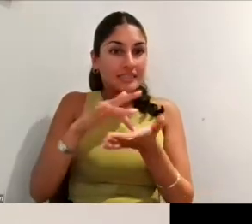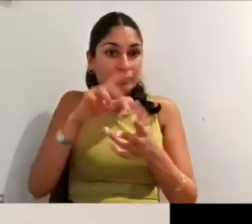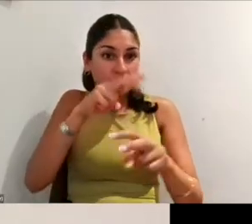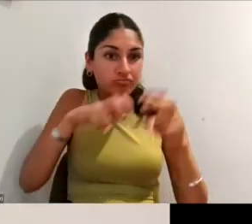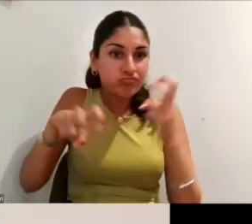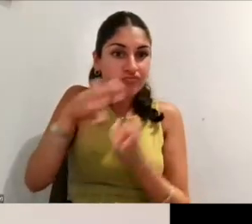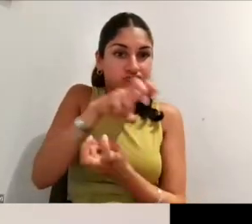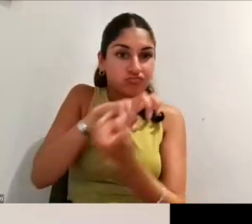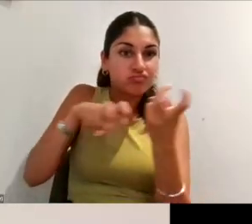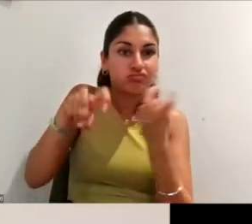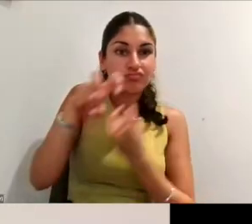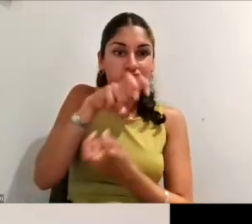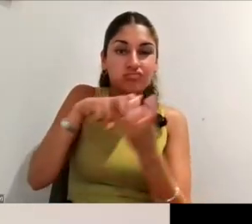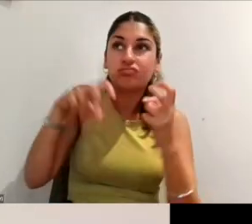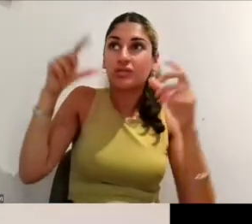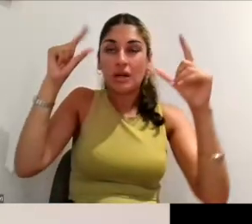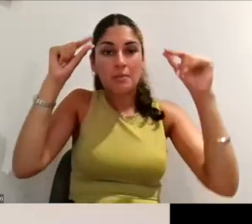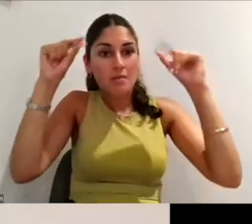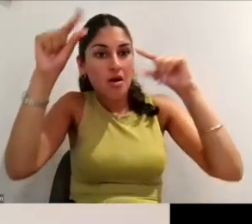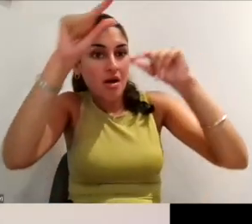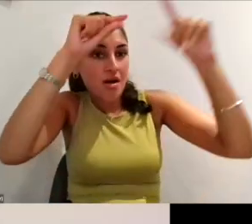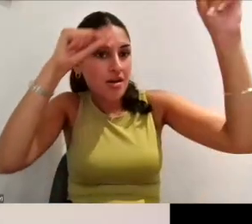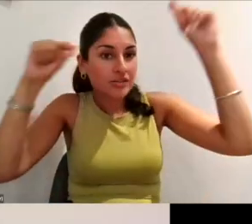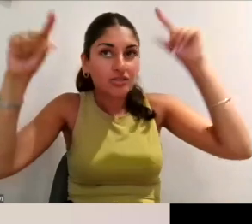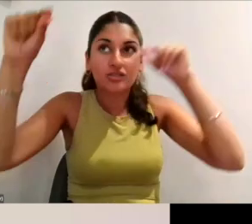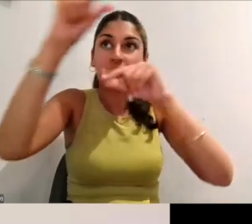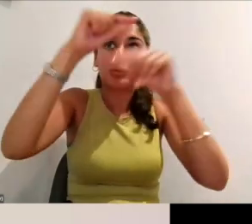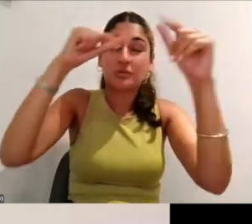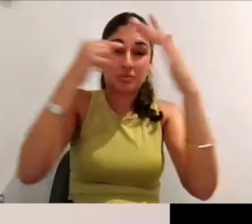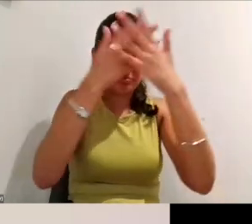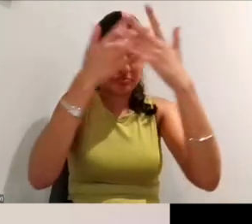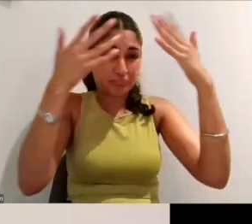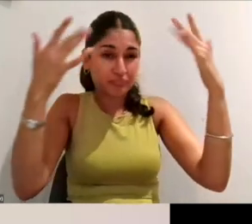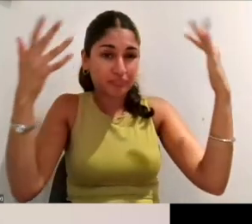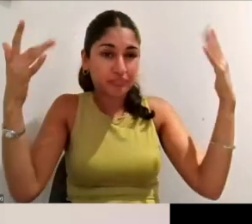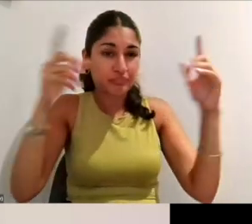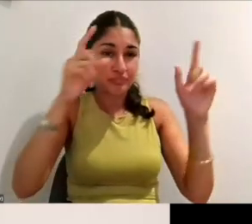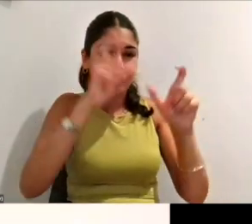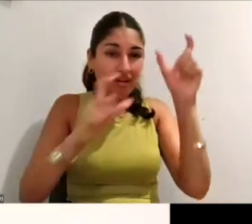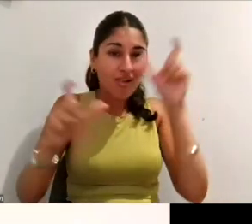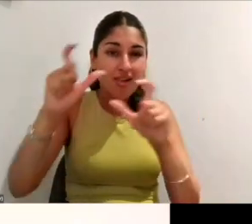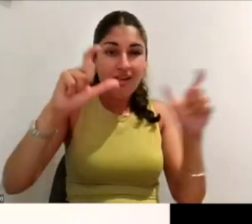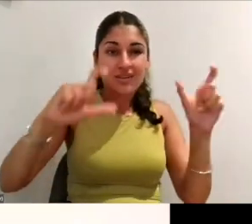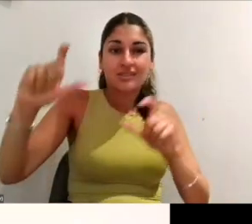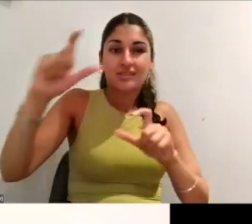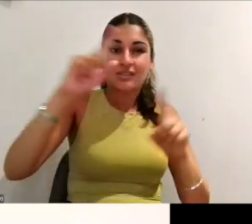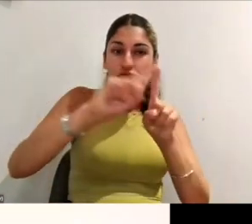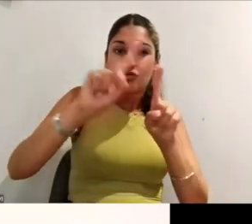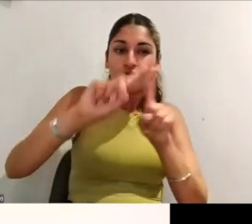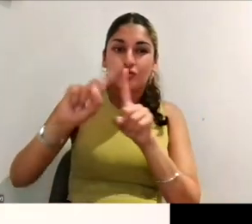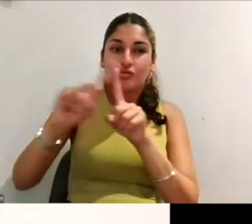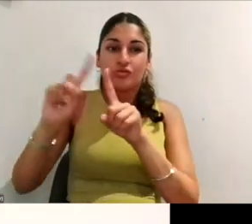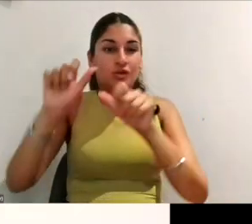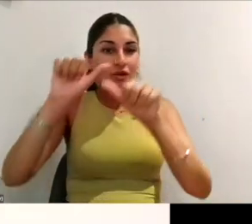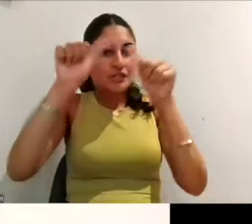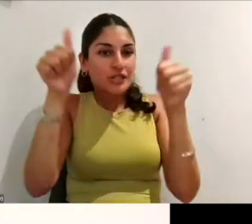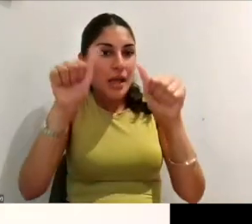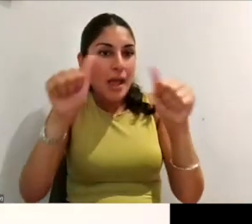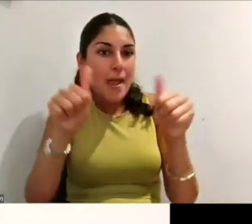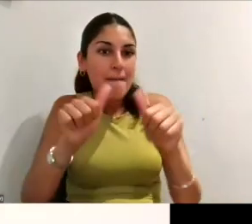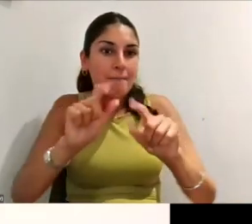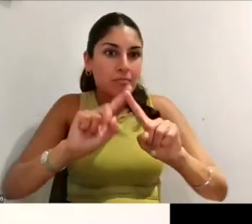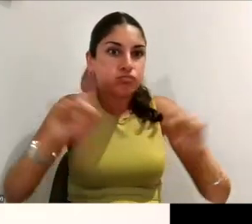insects and birds I have never noticed before. A daydream about the colours and the shapes of these creatures, how